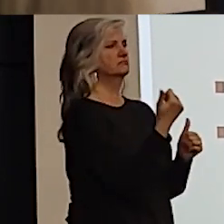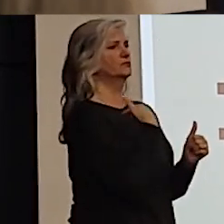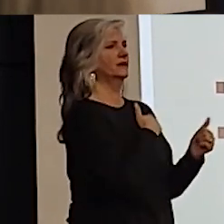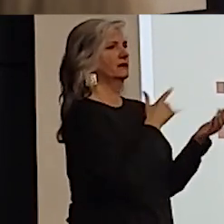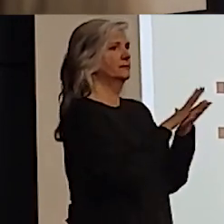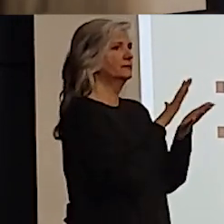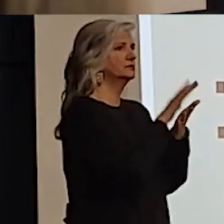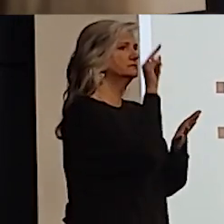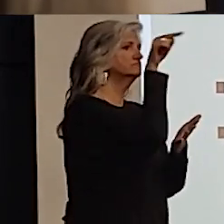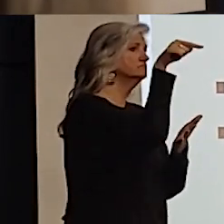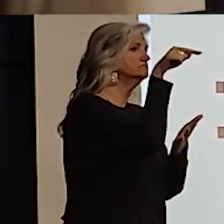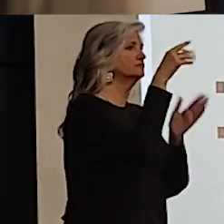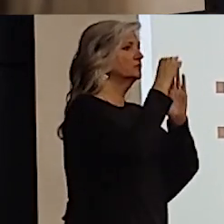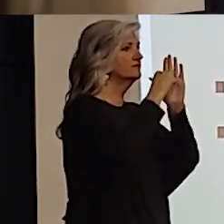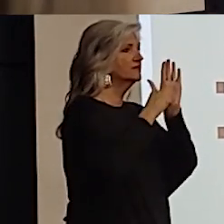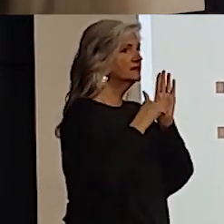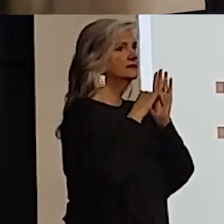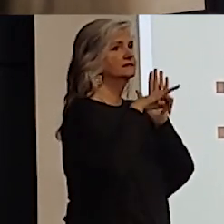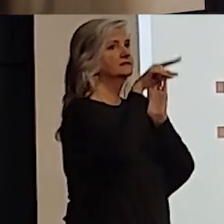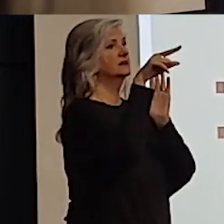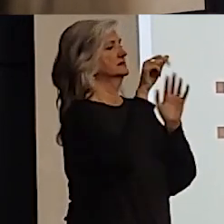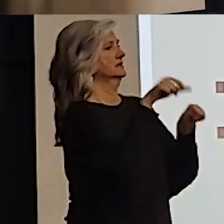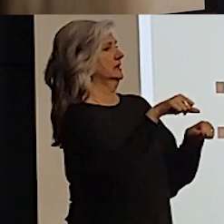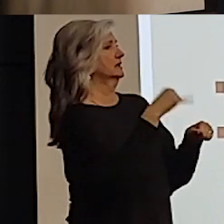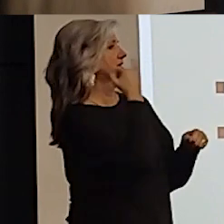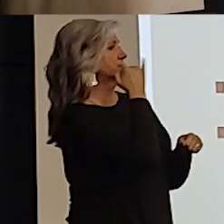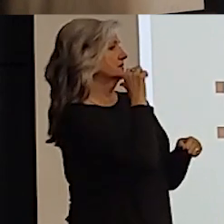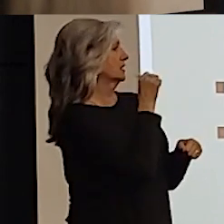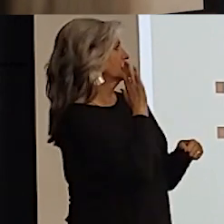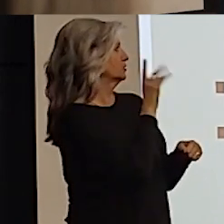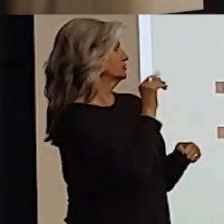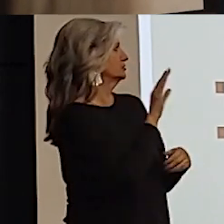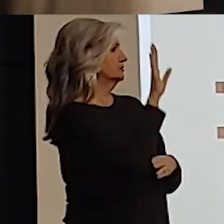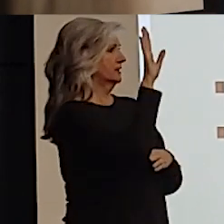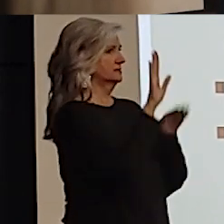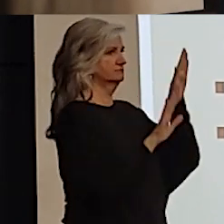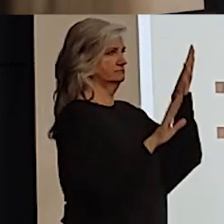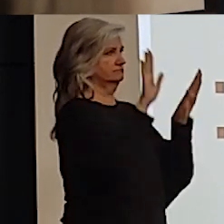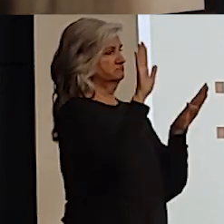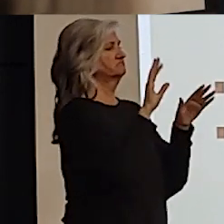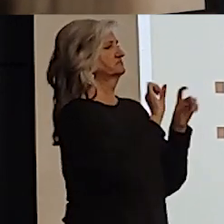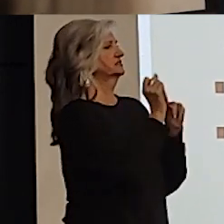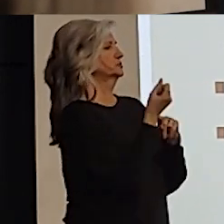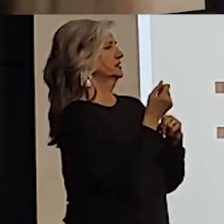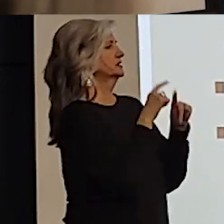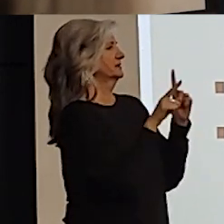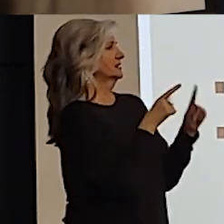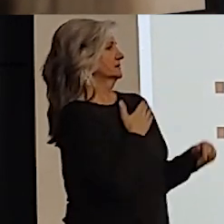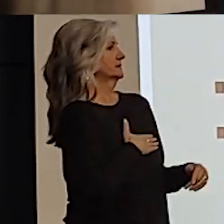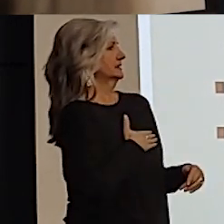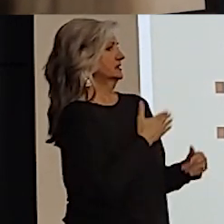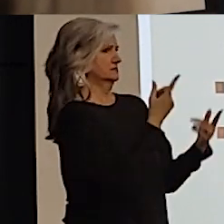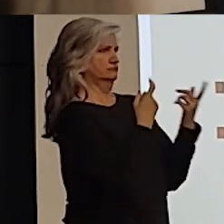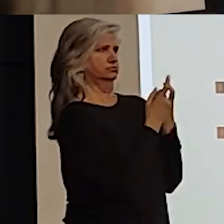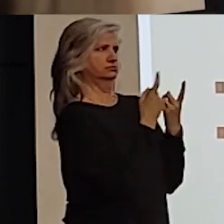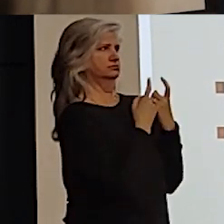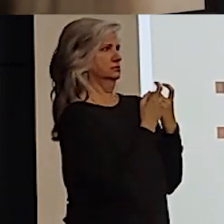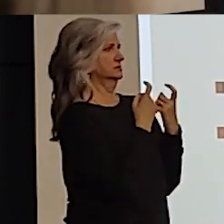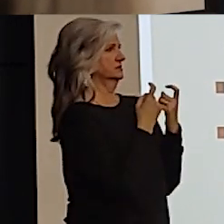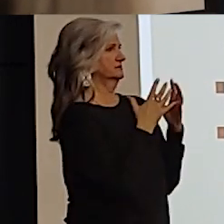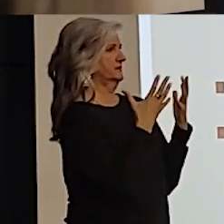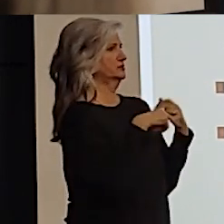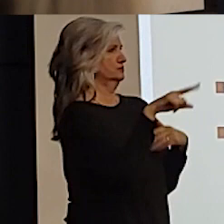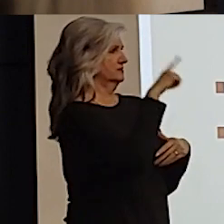slips in back if you'd like to fill them out. If not, I think we'll do a hands up type situation, but please ask all the questions you can